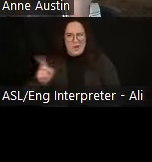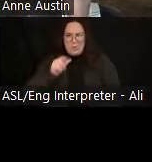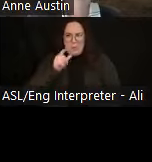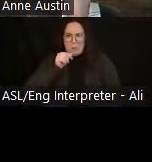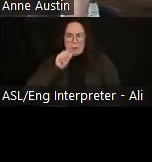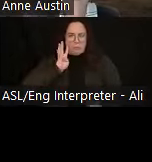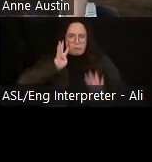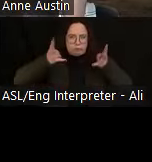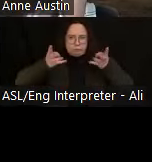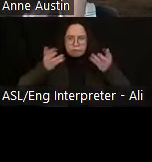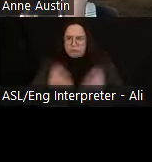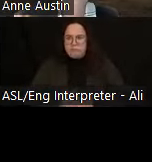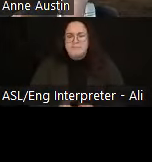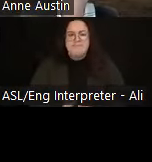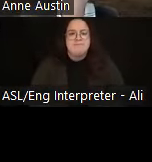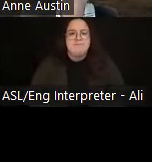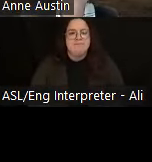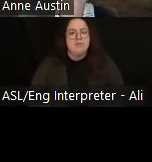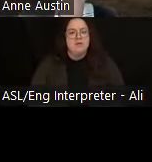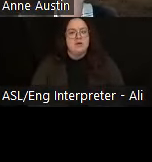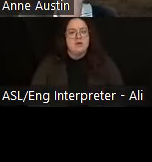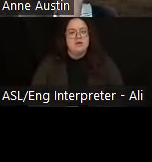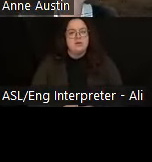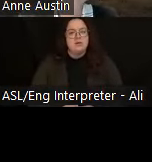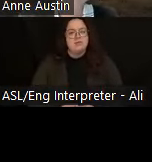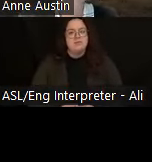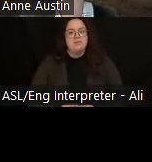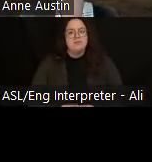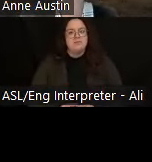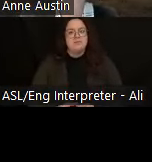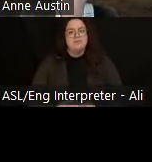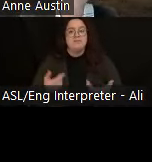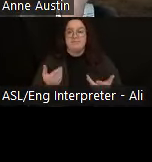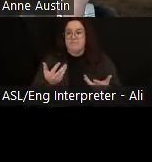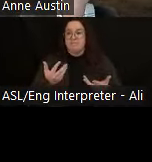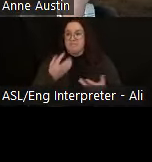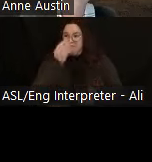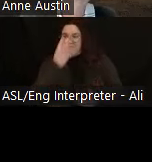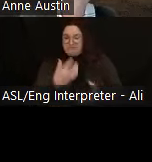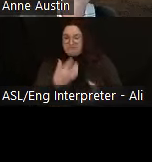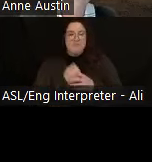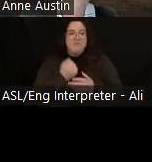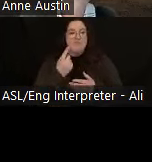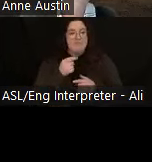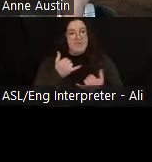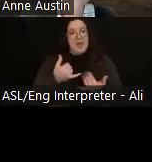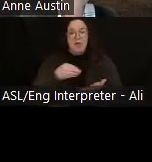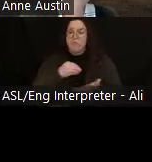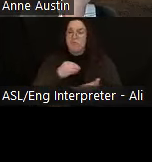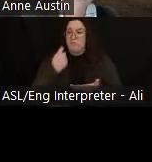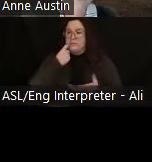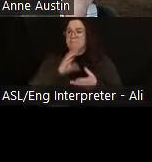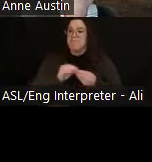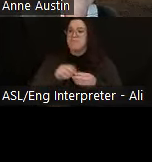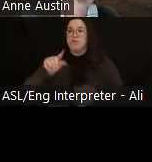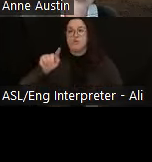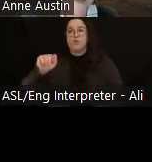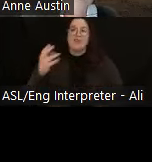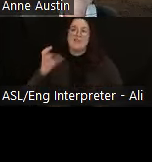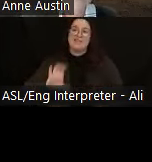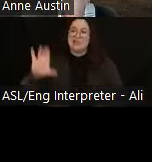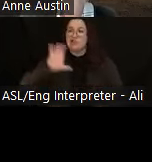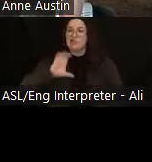Well, I want to just first point out that while I presented this as a 20th century phenomenon, what we see is that